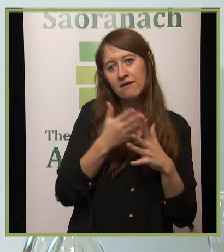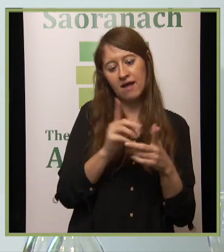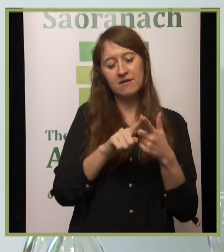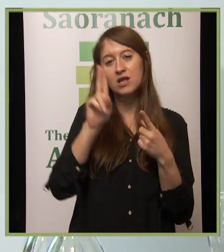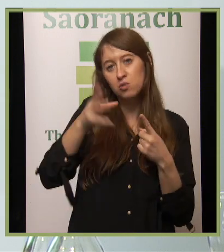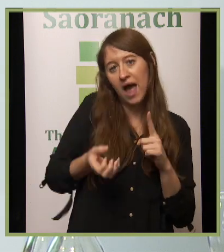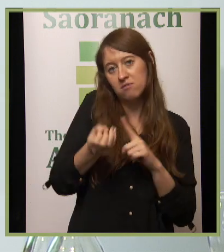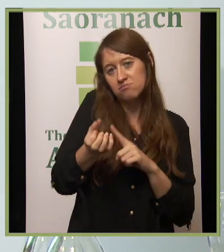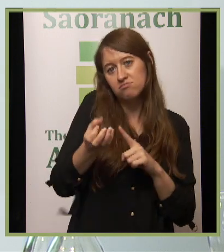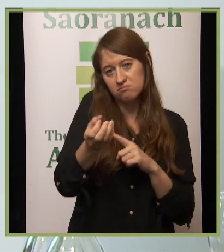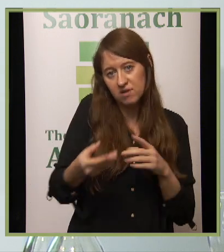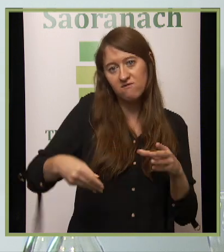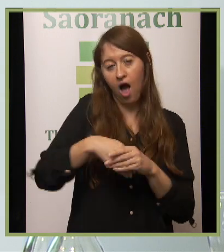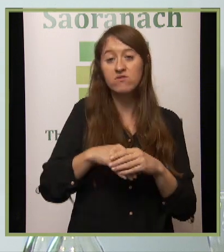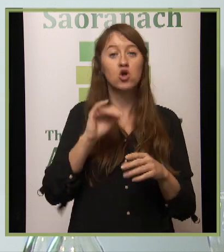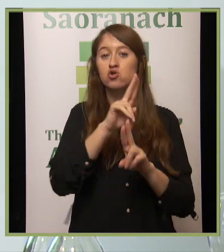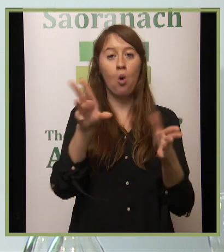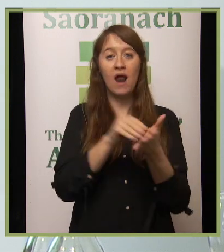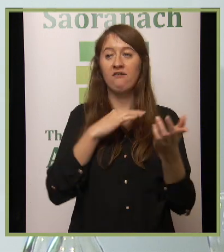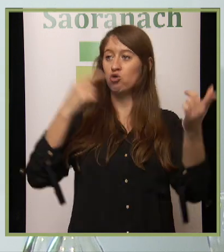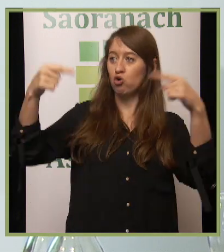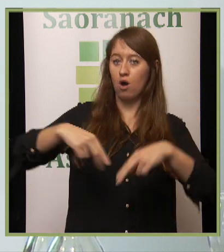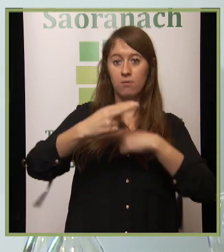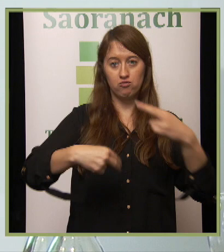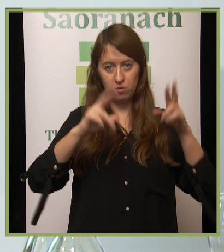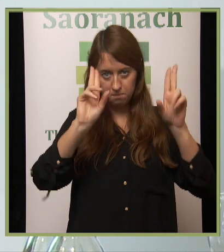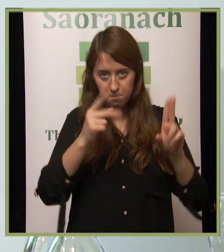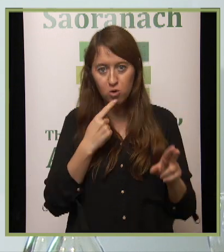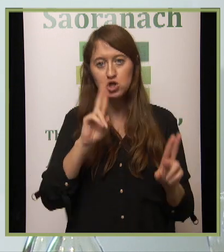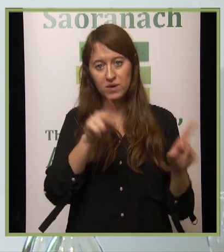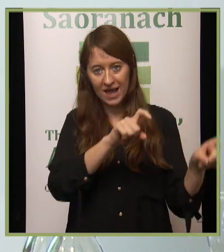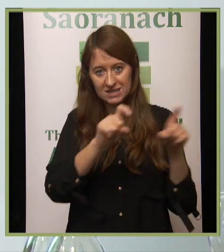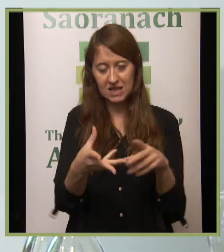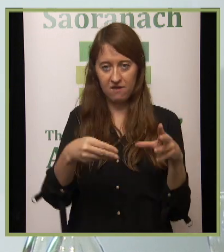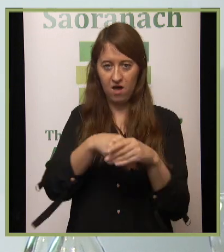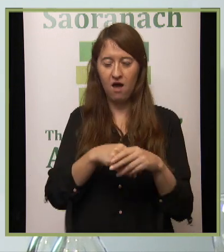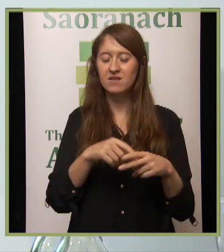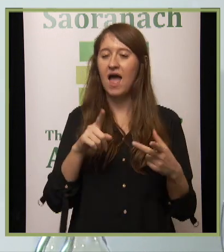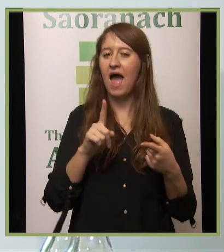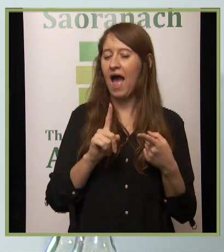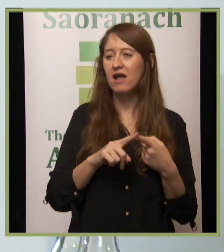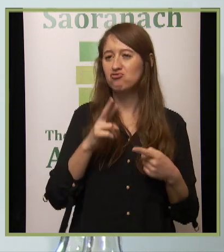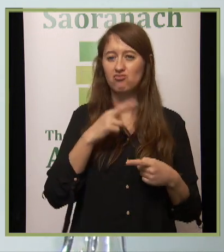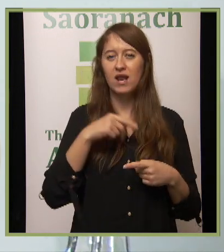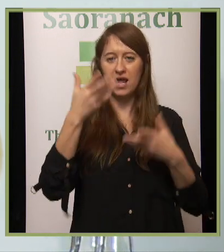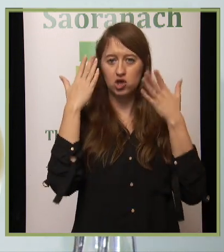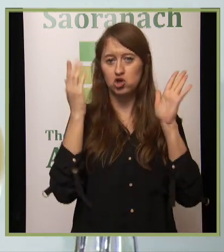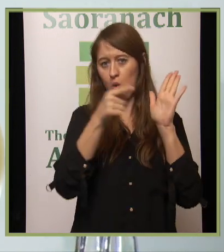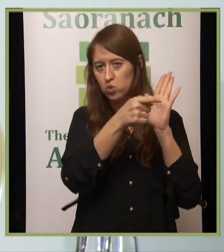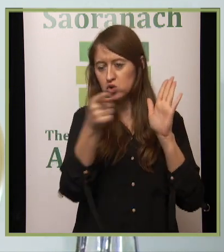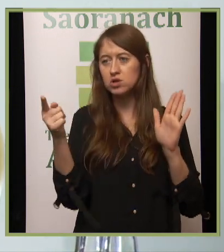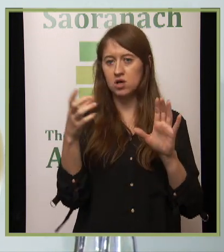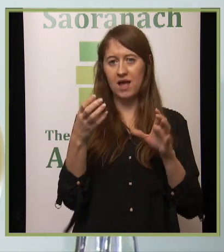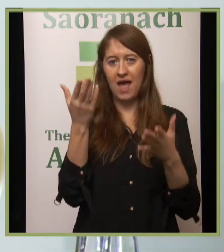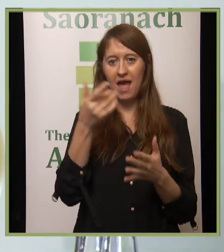can contribute to even if I'm not in the room. And I just think it speaks leaps and bounds maybe about how the population really thinks about